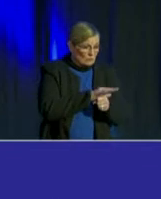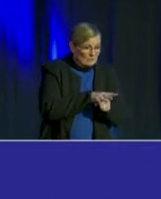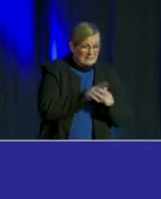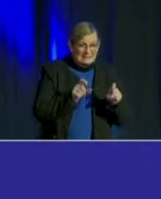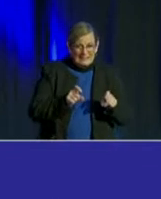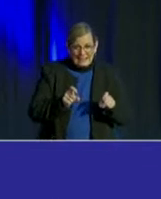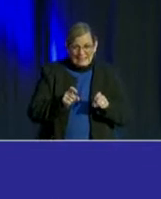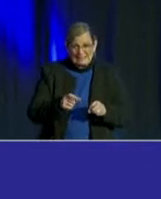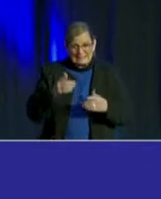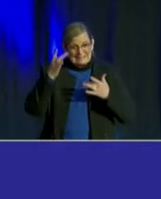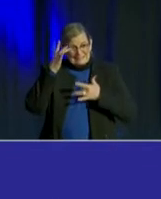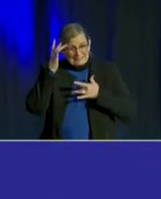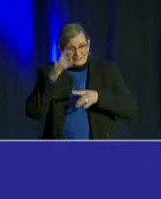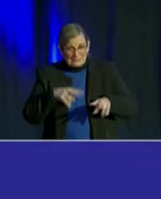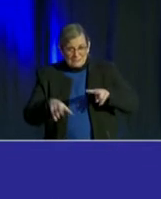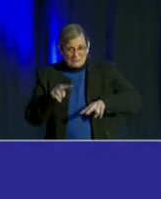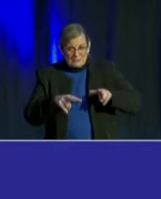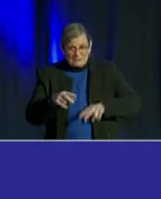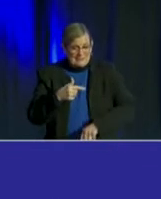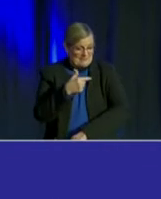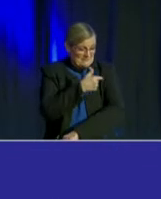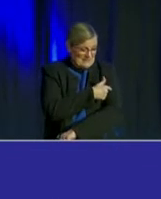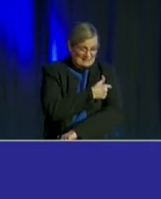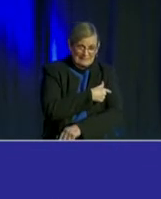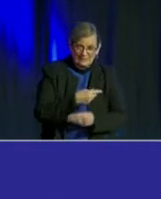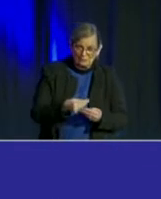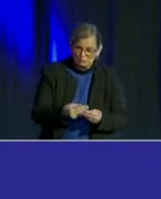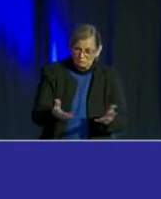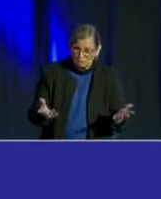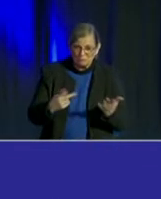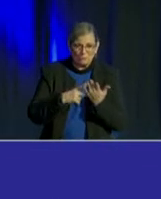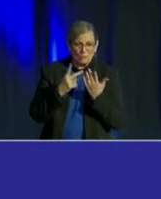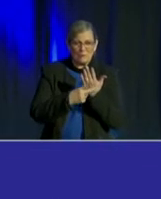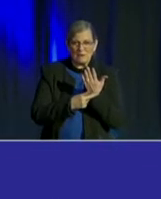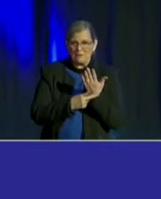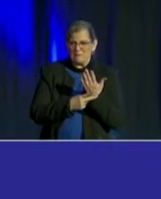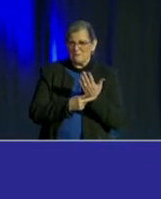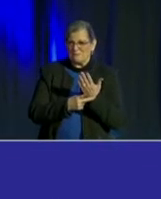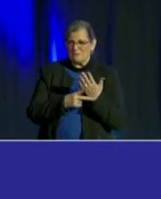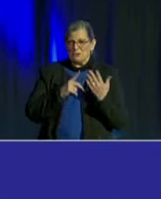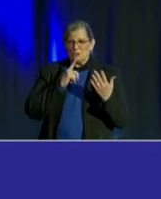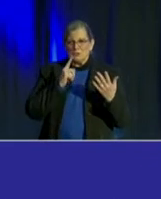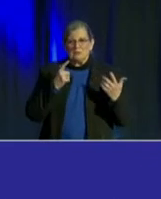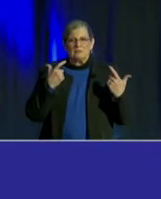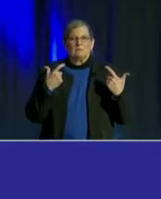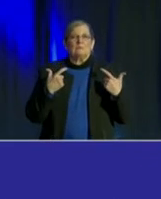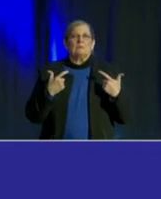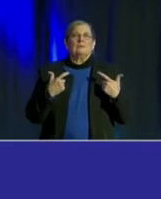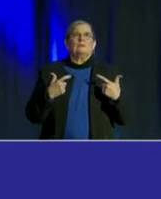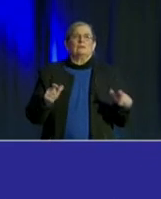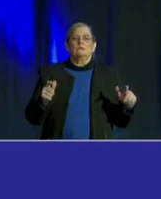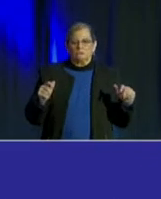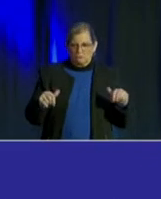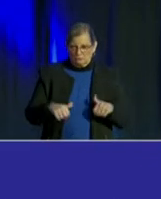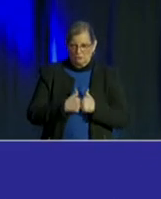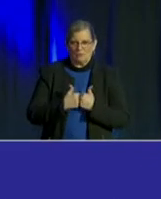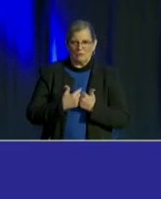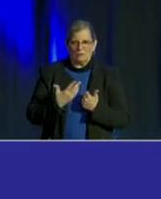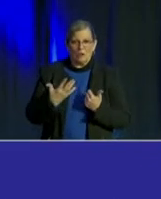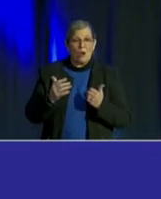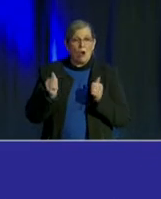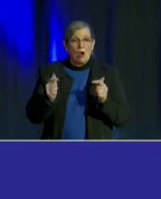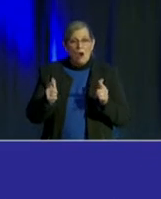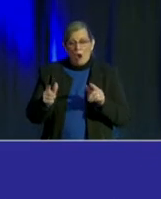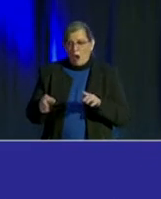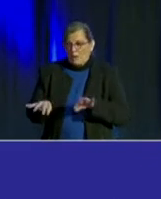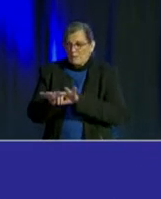city's vaccination program. This agency has taken on an enormous challenge of directing these important activities while